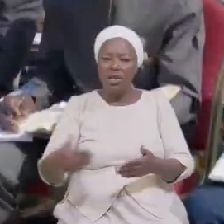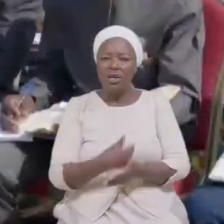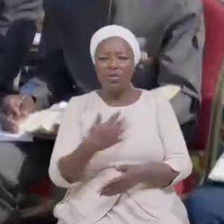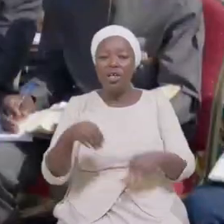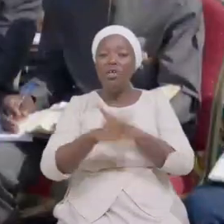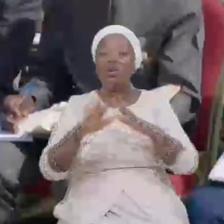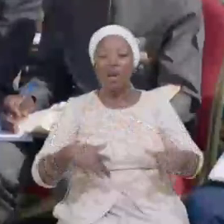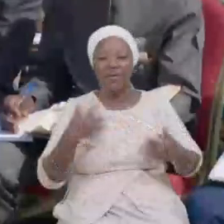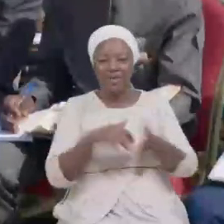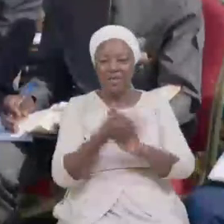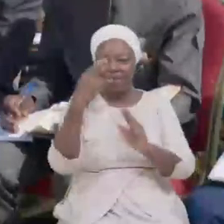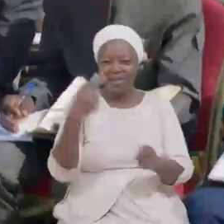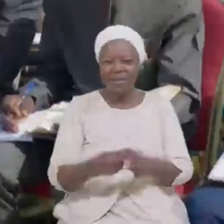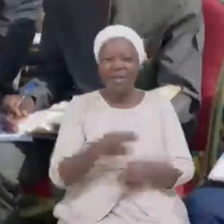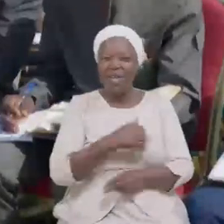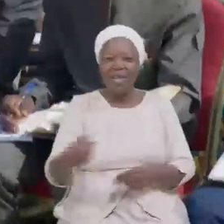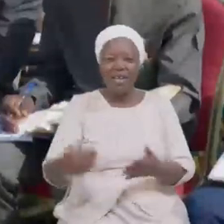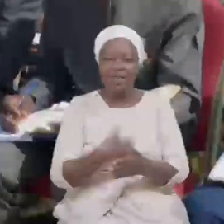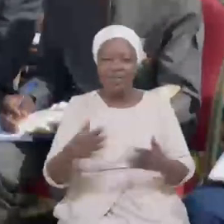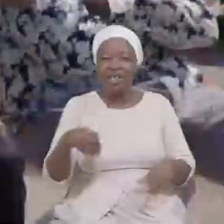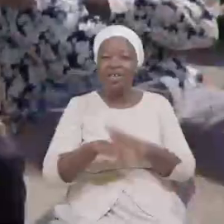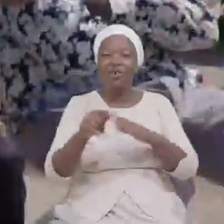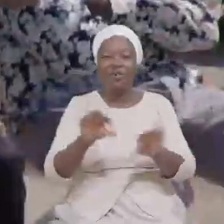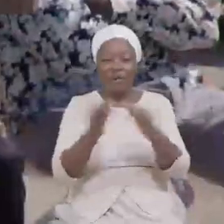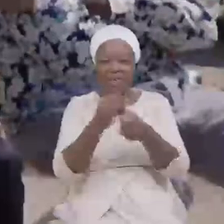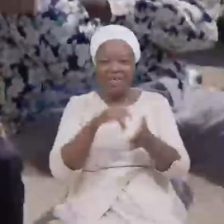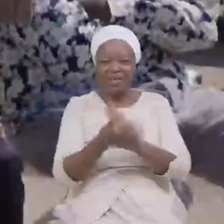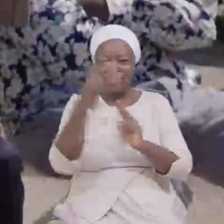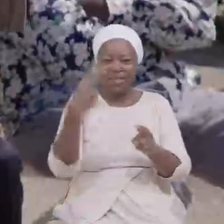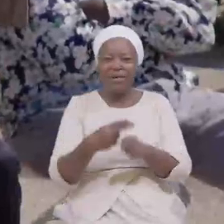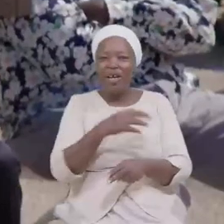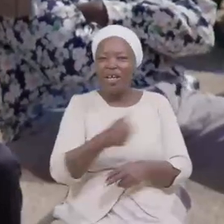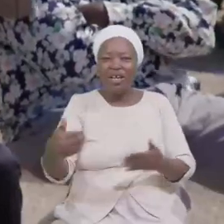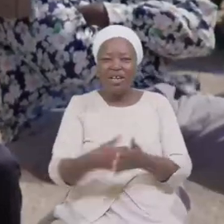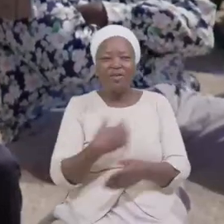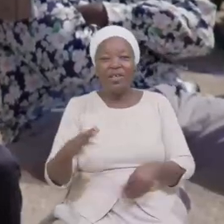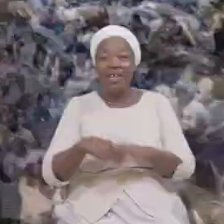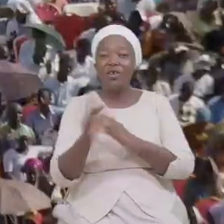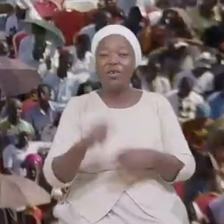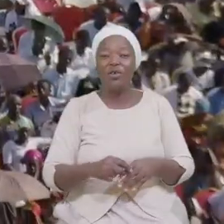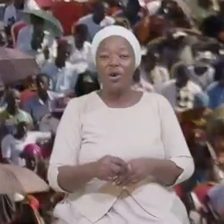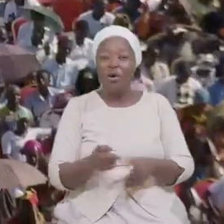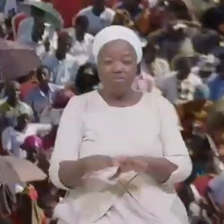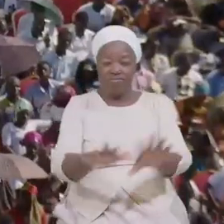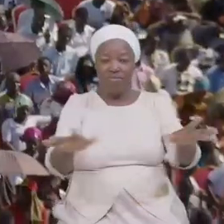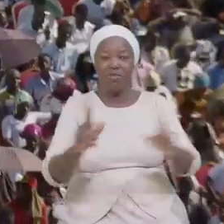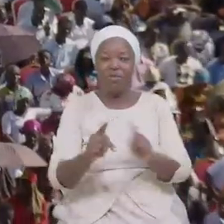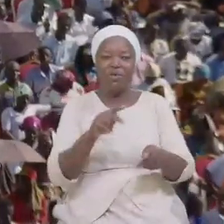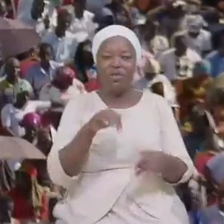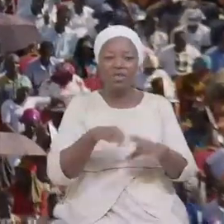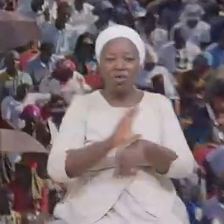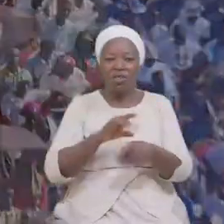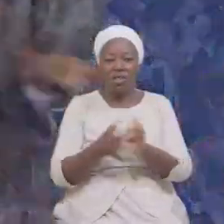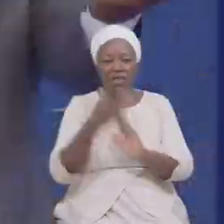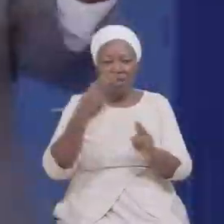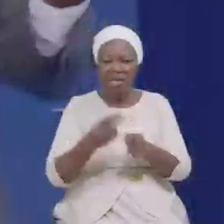life, a new thing in your family, a new thing in your congregation. And he says, I declare